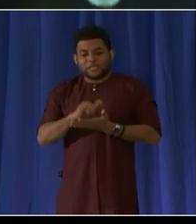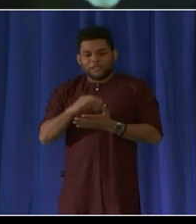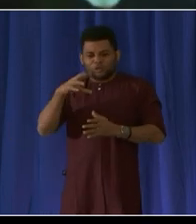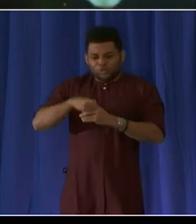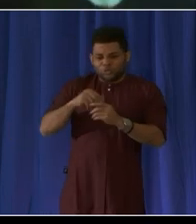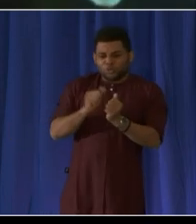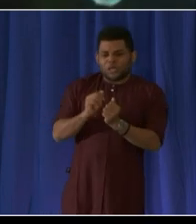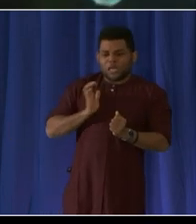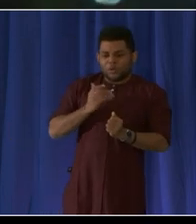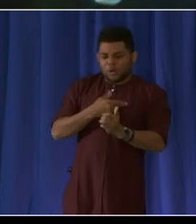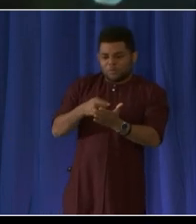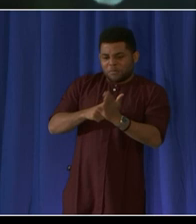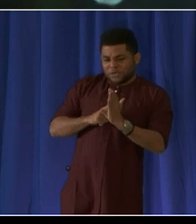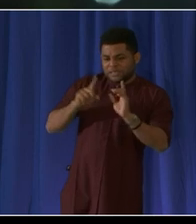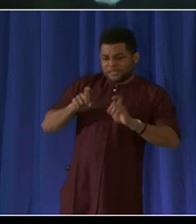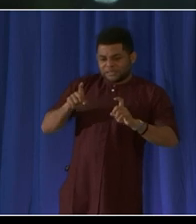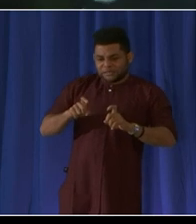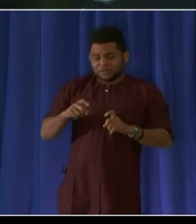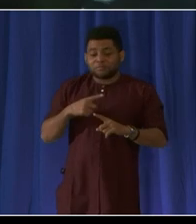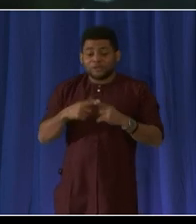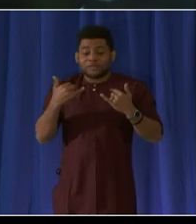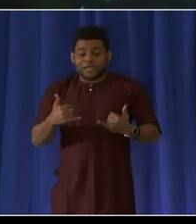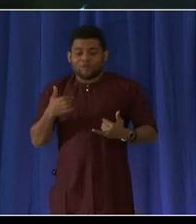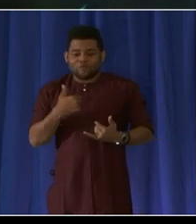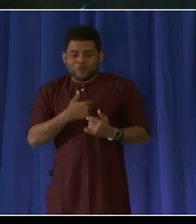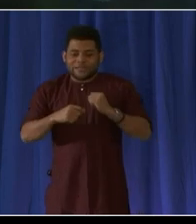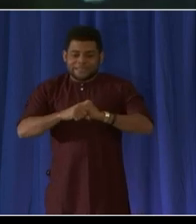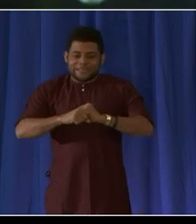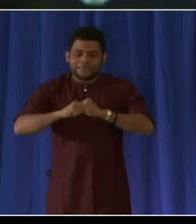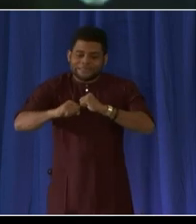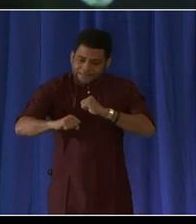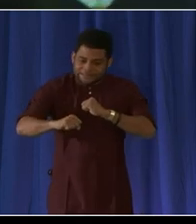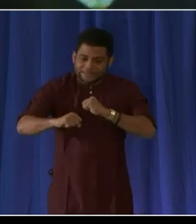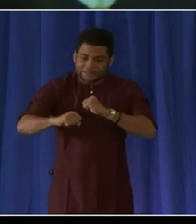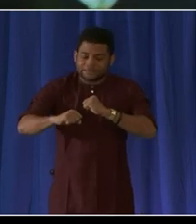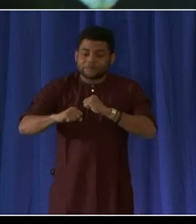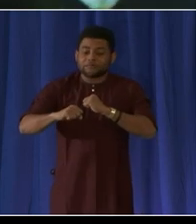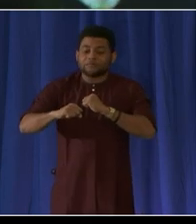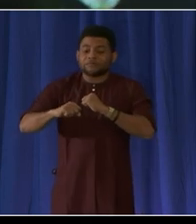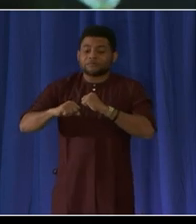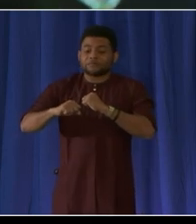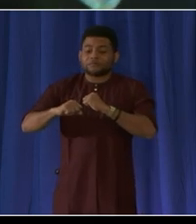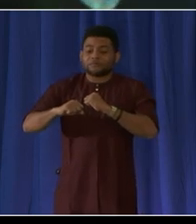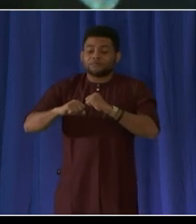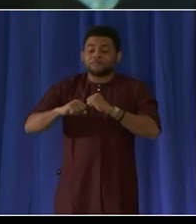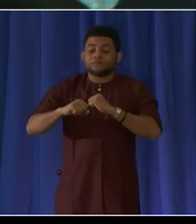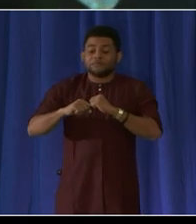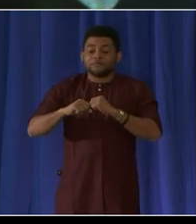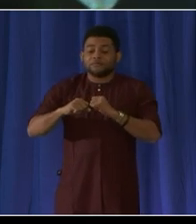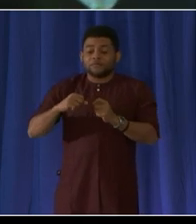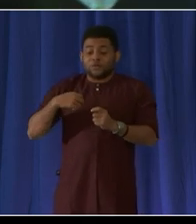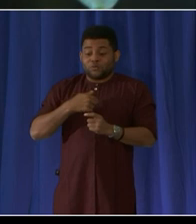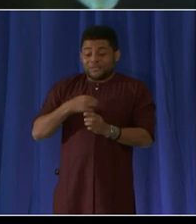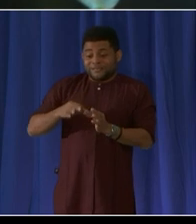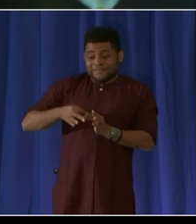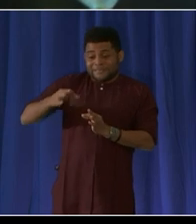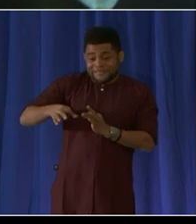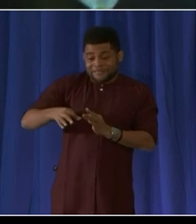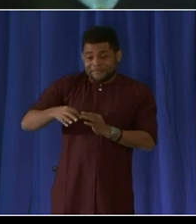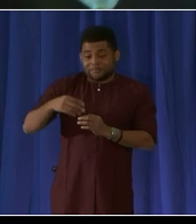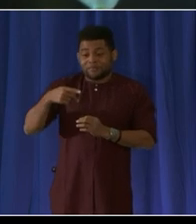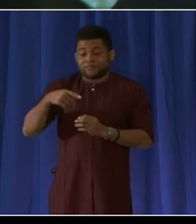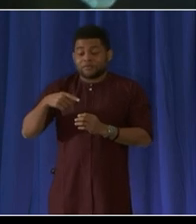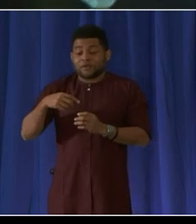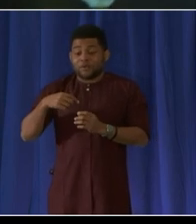our mandatory testing. But now we will be extending that, and actually that was effective February the 10th, that we extended that